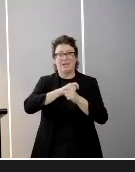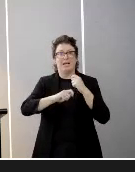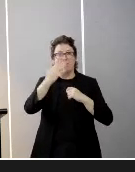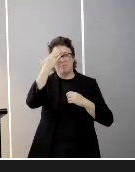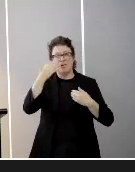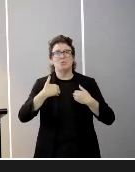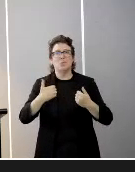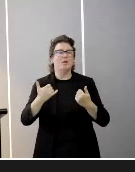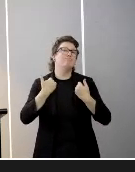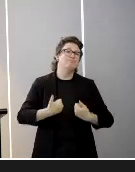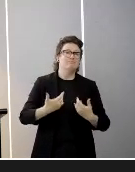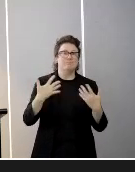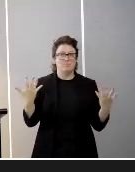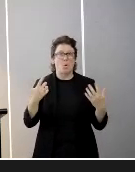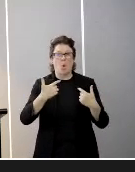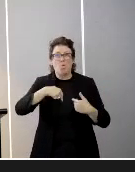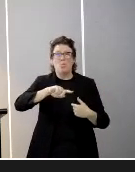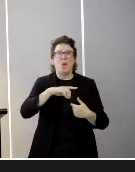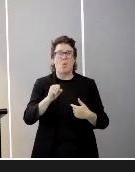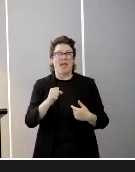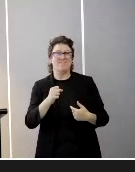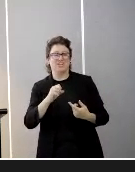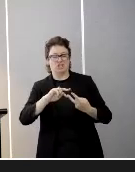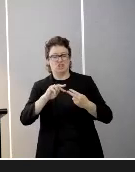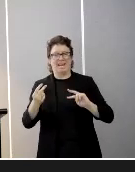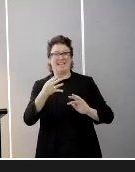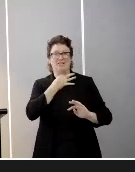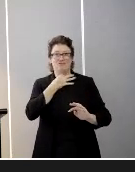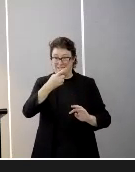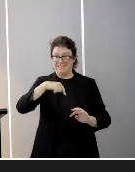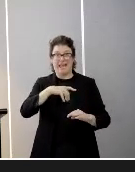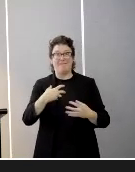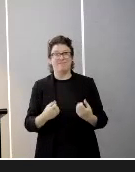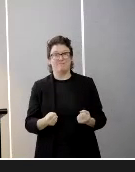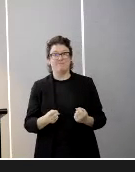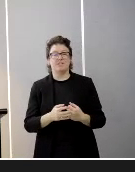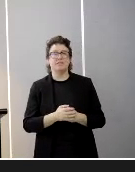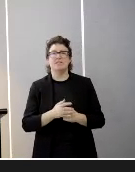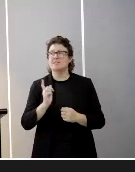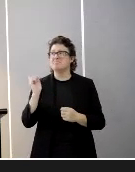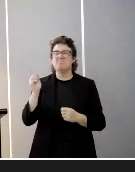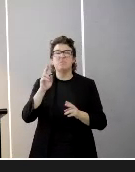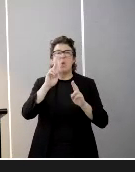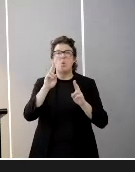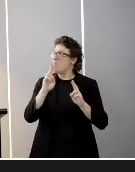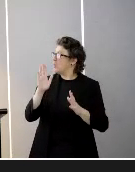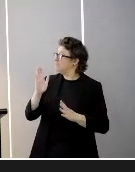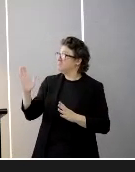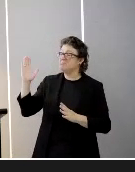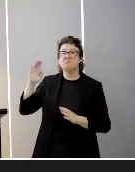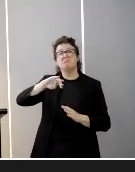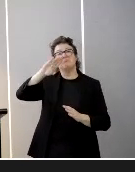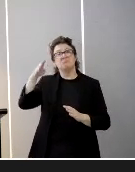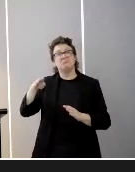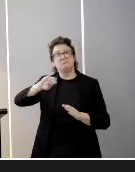do all carry some genetic risk. It's a bit of a numbers game. So these are some kind of normal distributions,